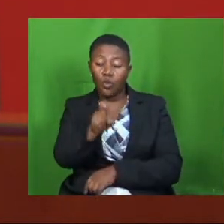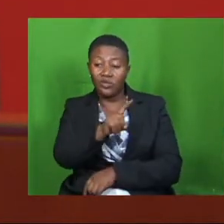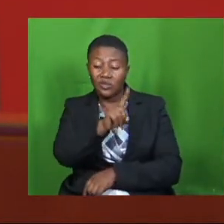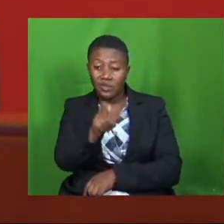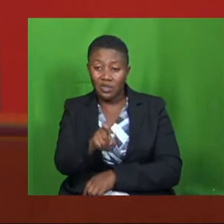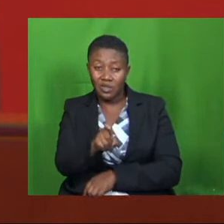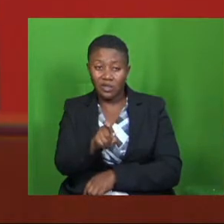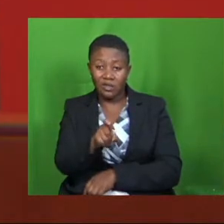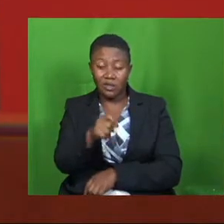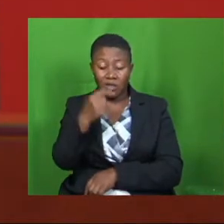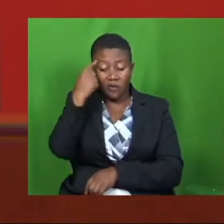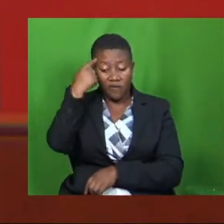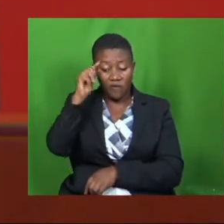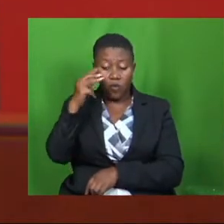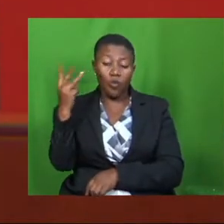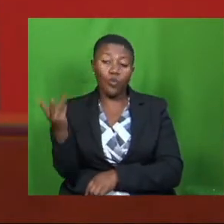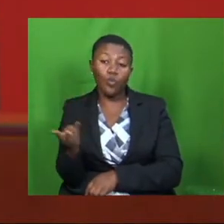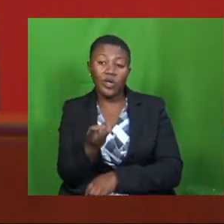this challenge.